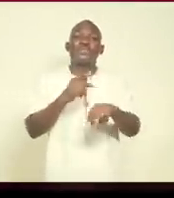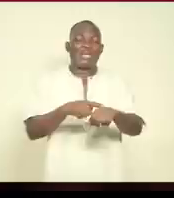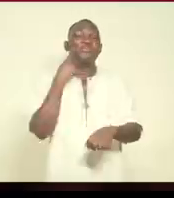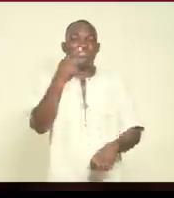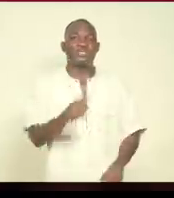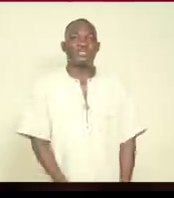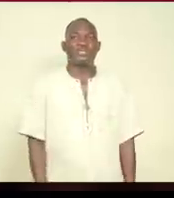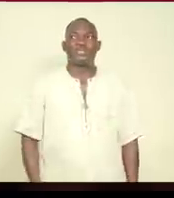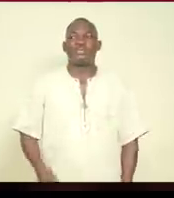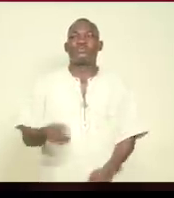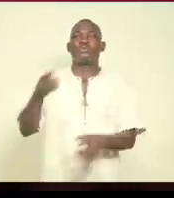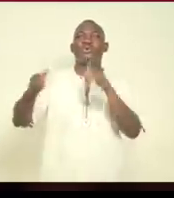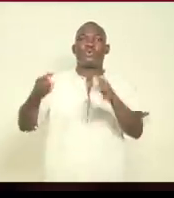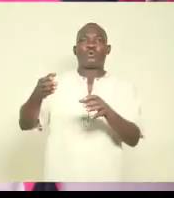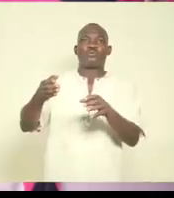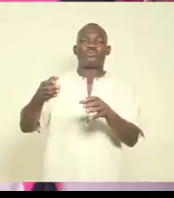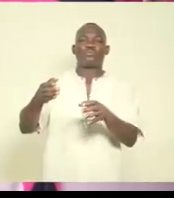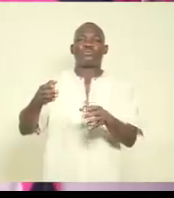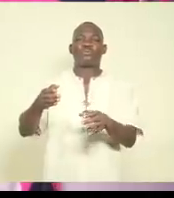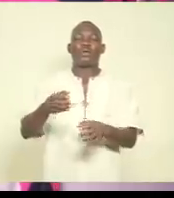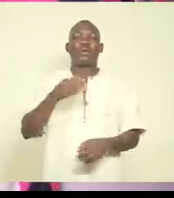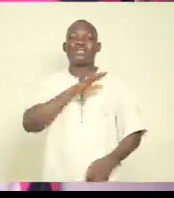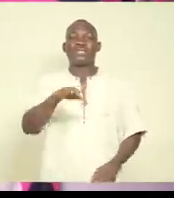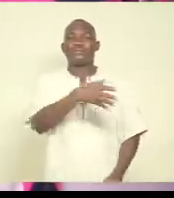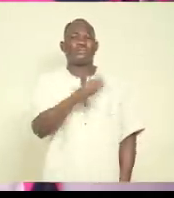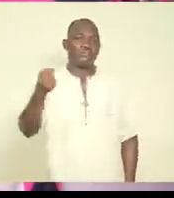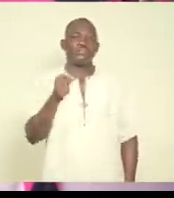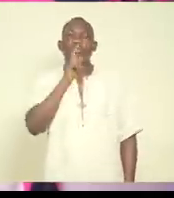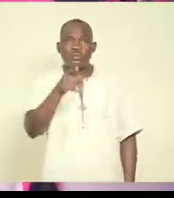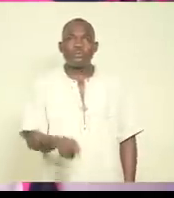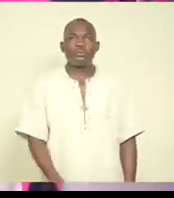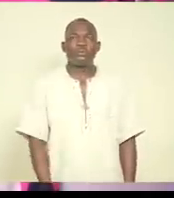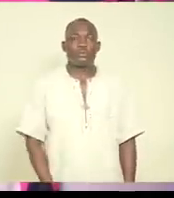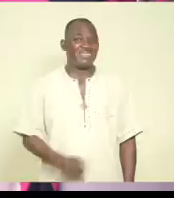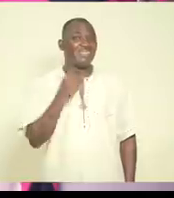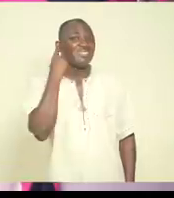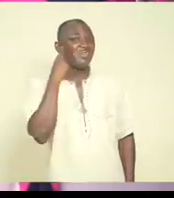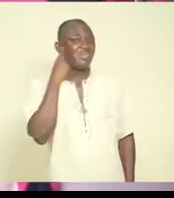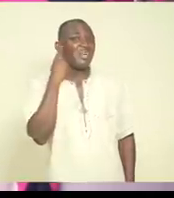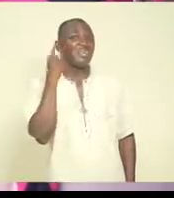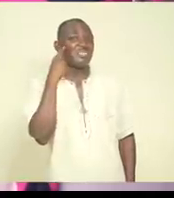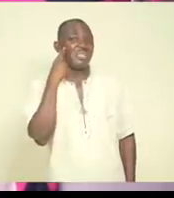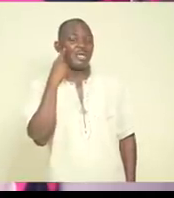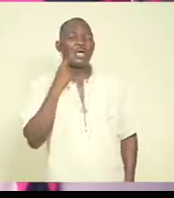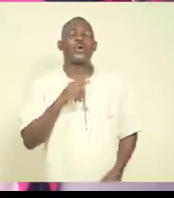you'll be prosecuted and lose your child. Do you hear me? Yes, madam.